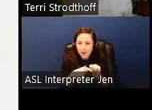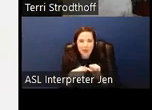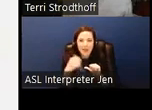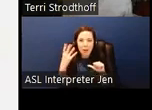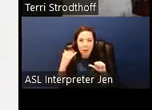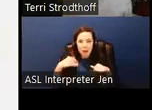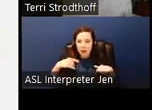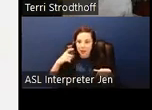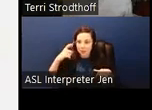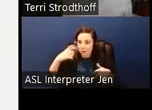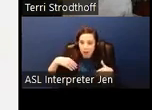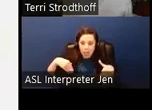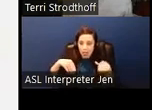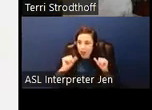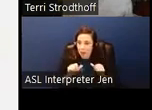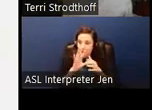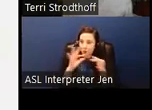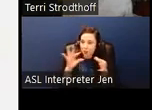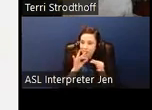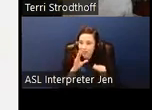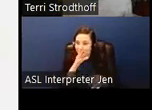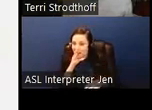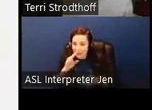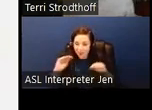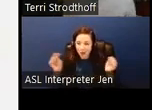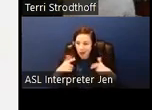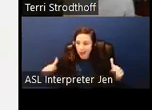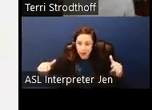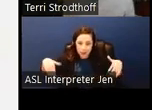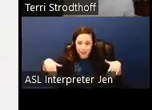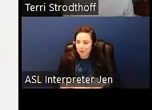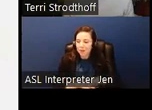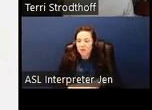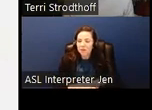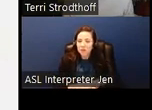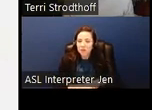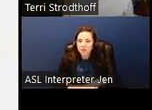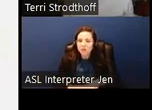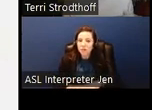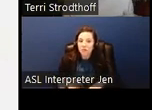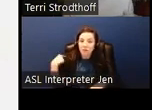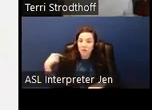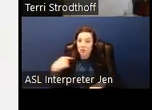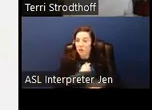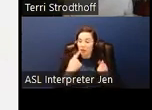it's pre-verbal, we don't even have the words for it. So by the time we actually have the words,